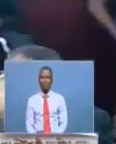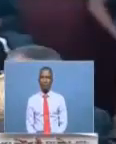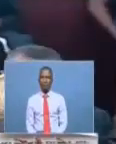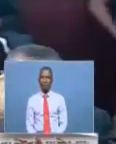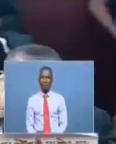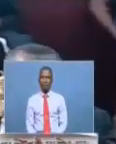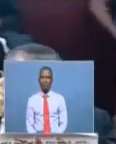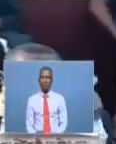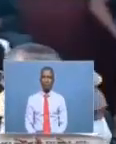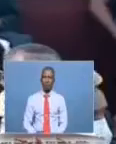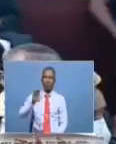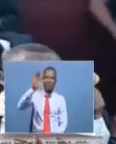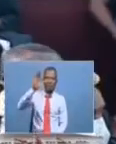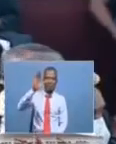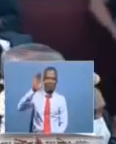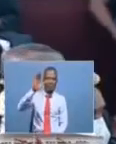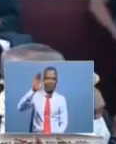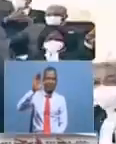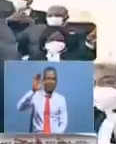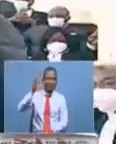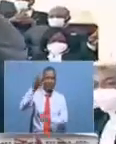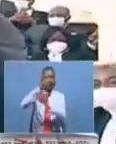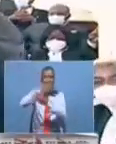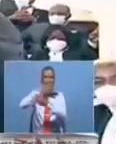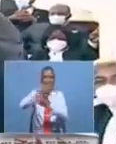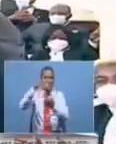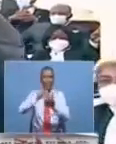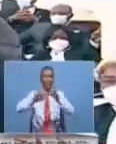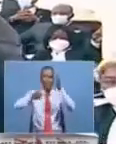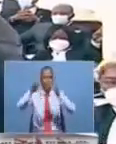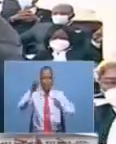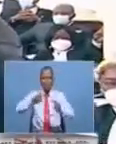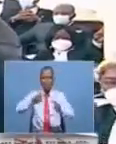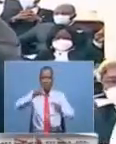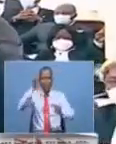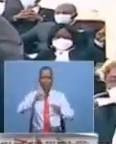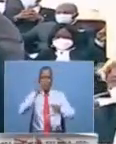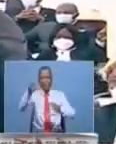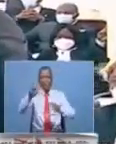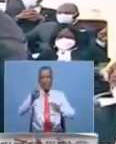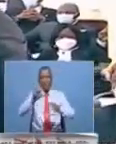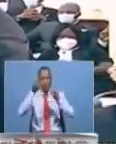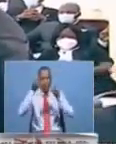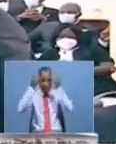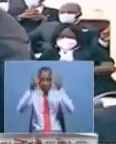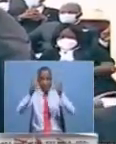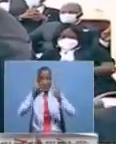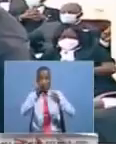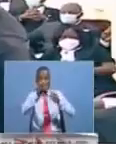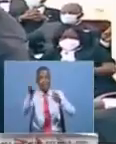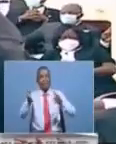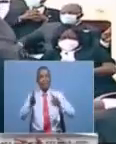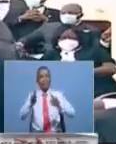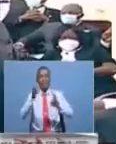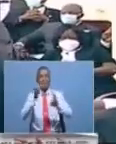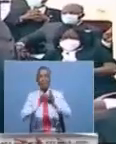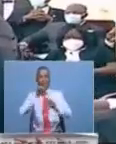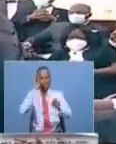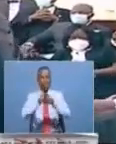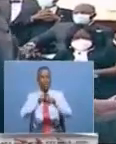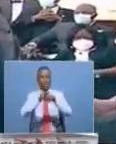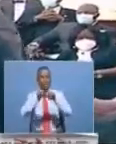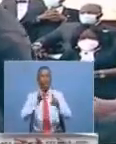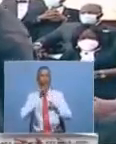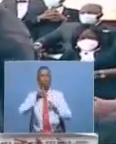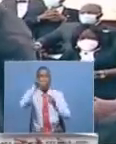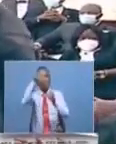My lords, I need to come back again. The court may have cited some decisions that he disagrees with. It is not part of